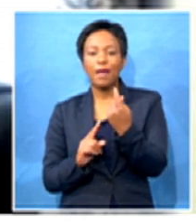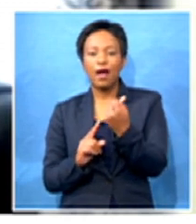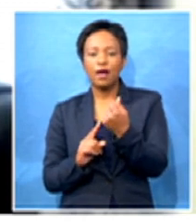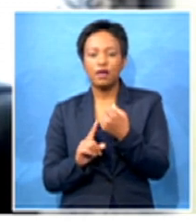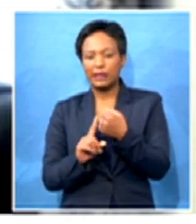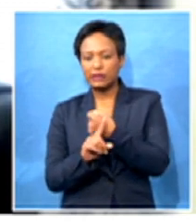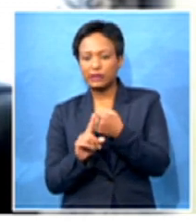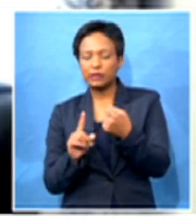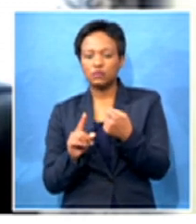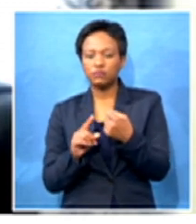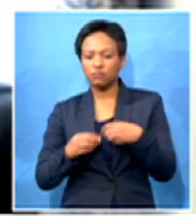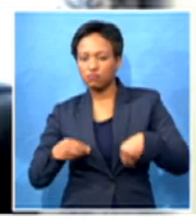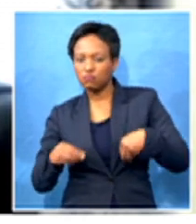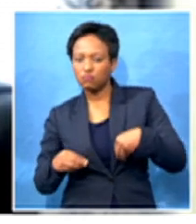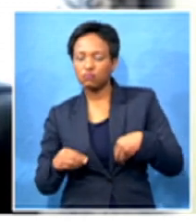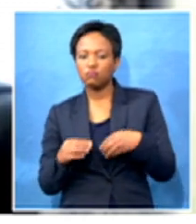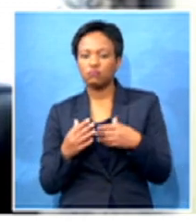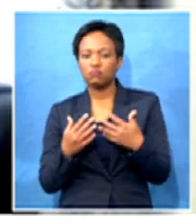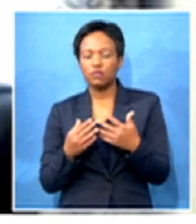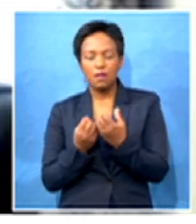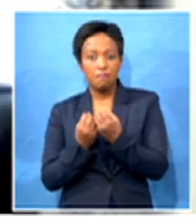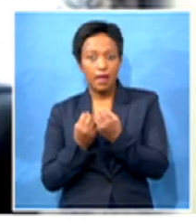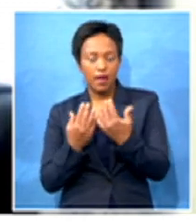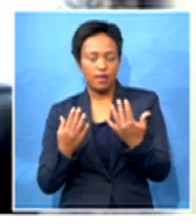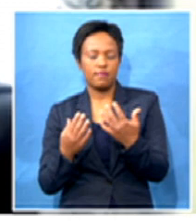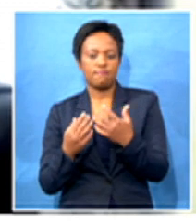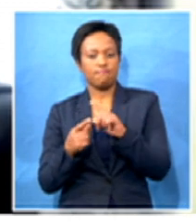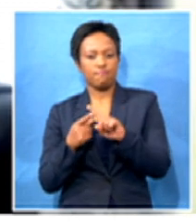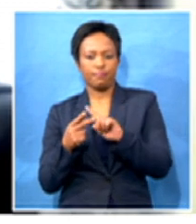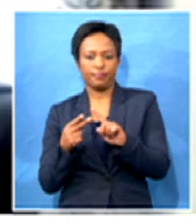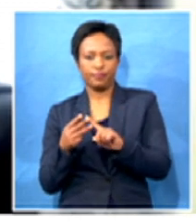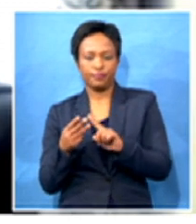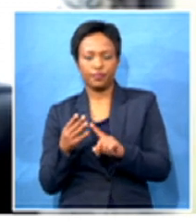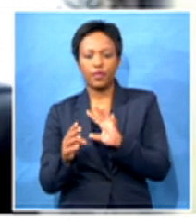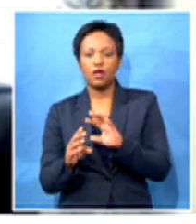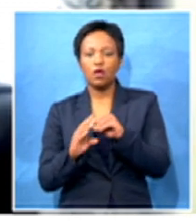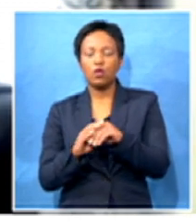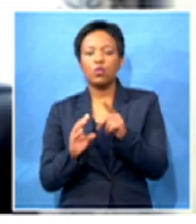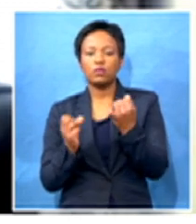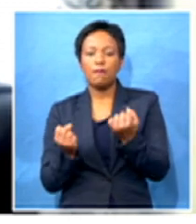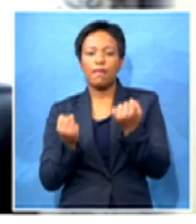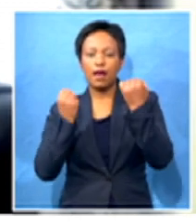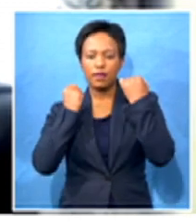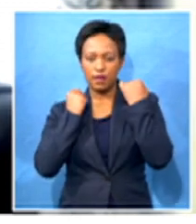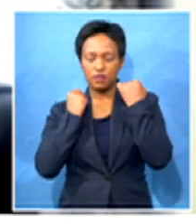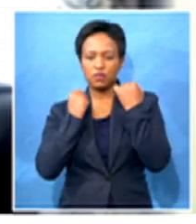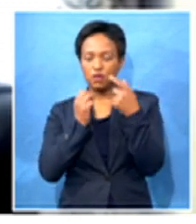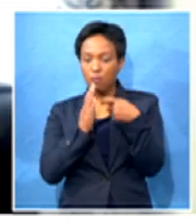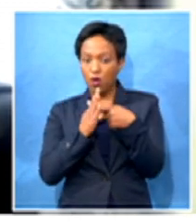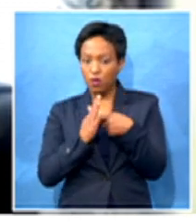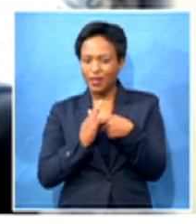there were a number of irregularities, especially if you look at the blankets procurement and his